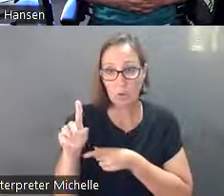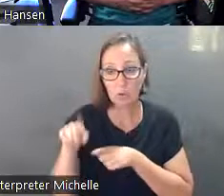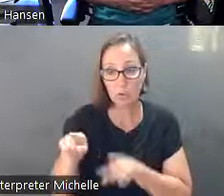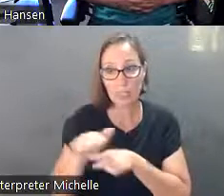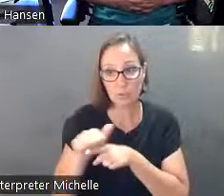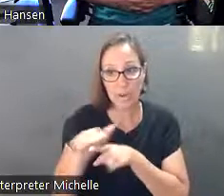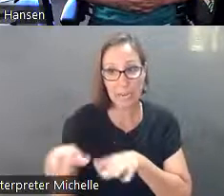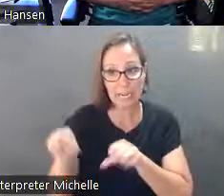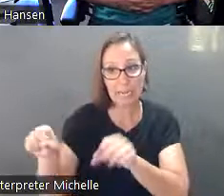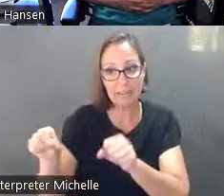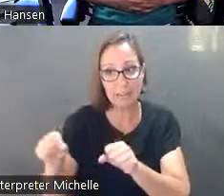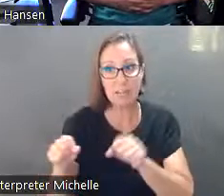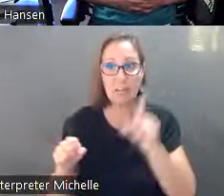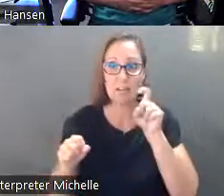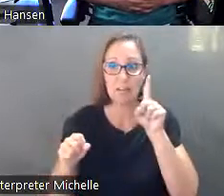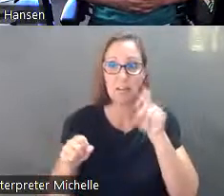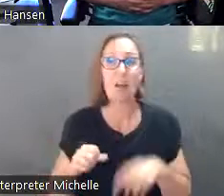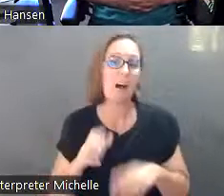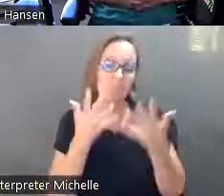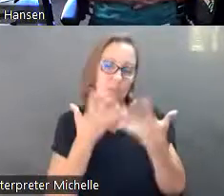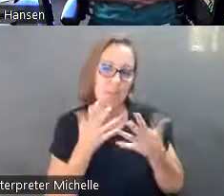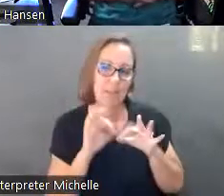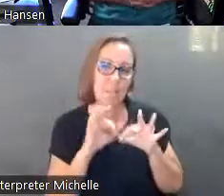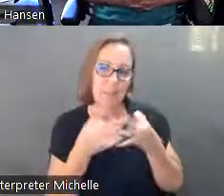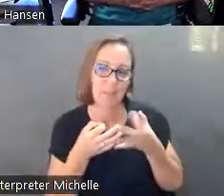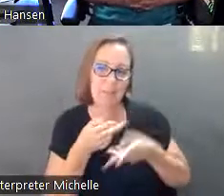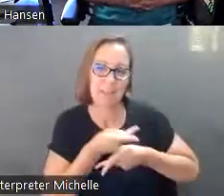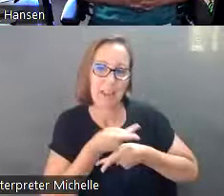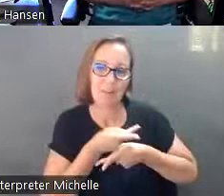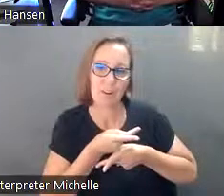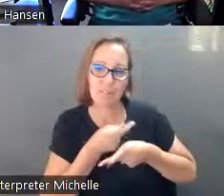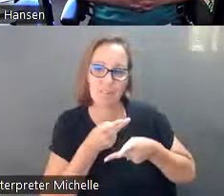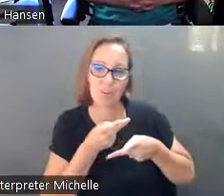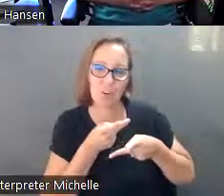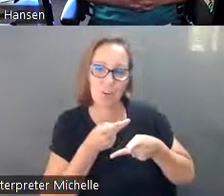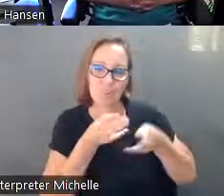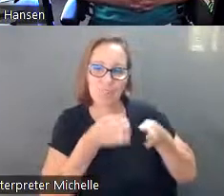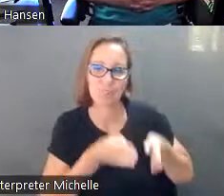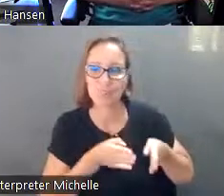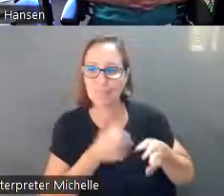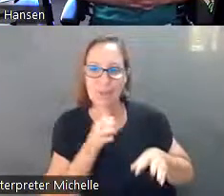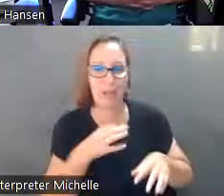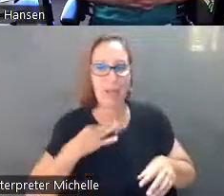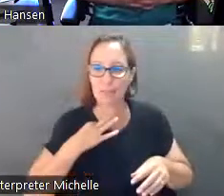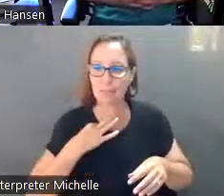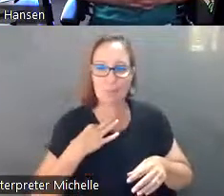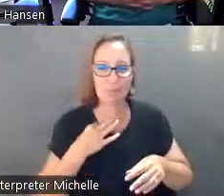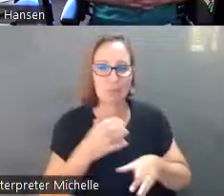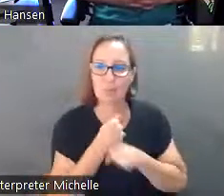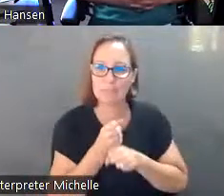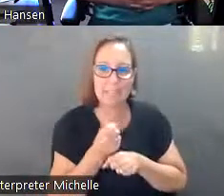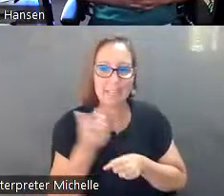So unfortunately, the family caregivers are not eligible to receive the